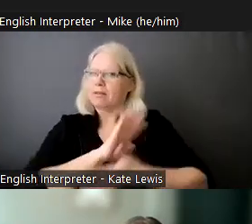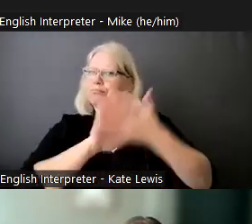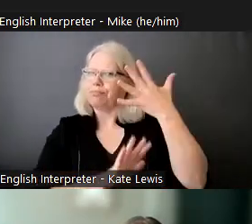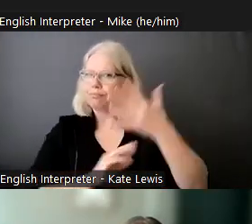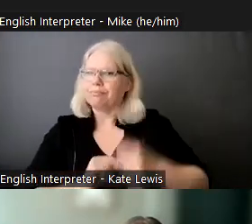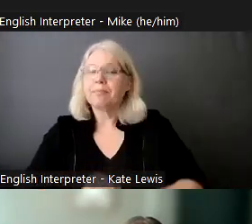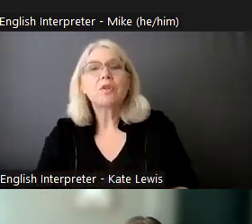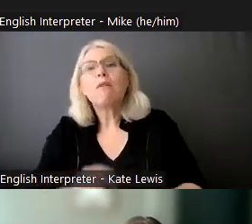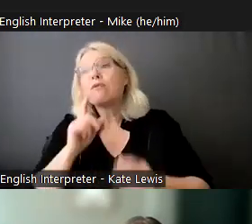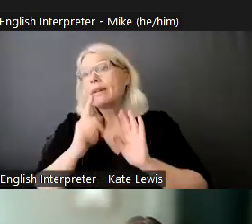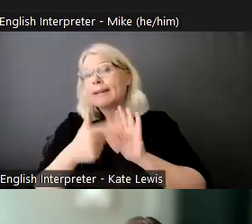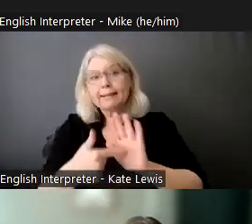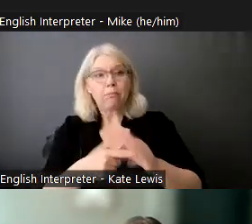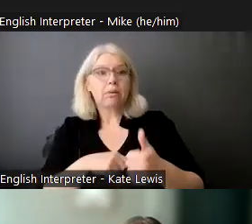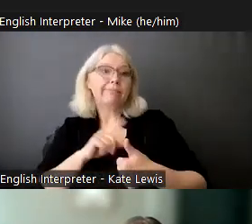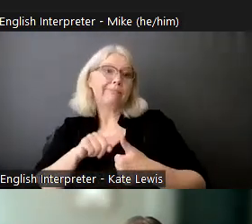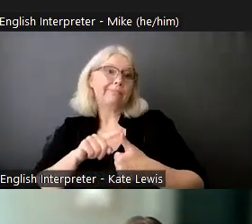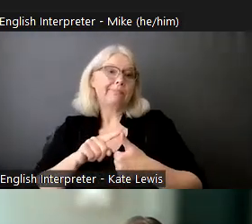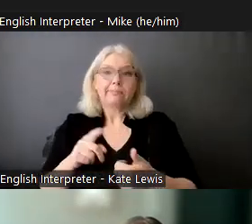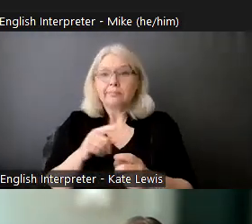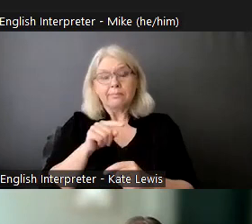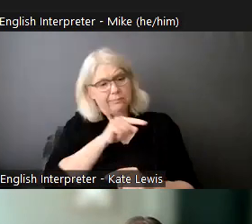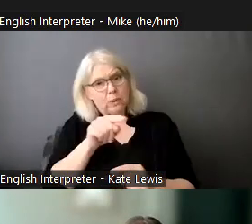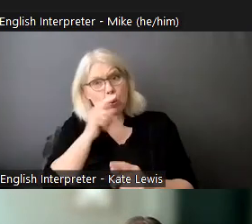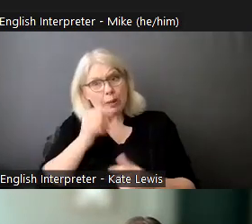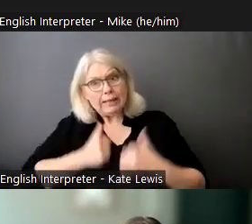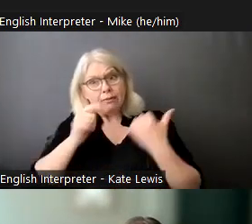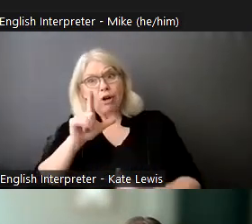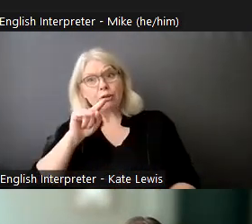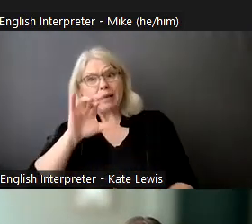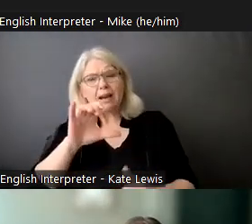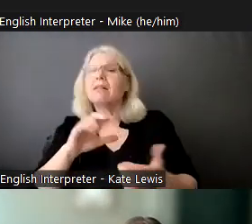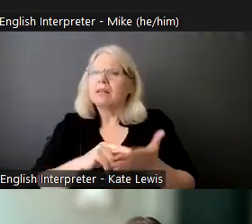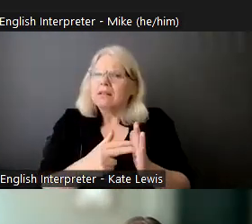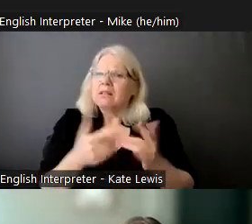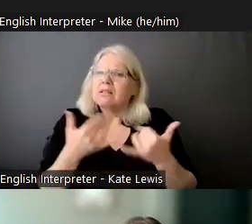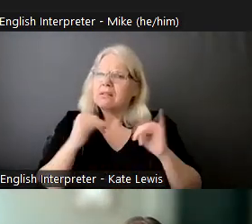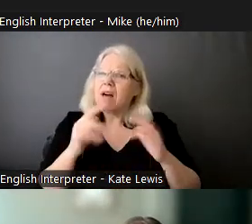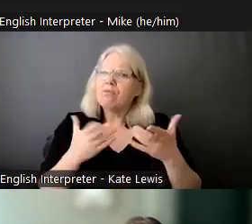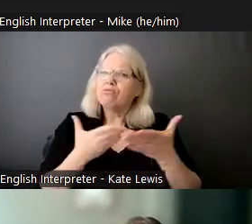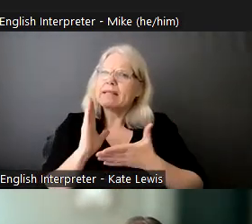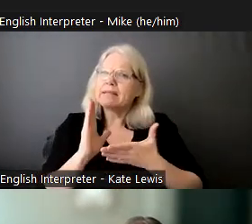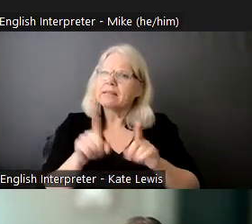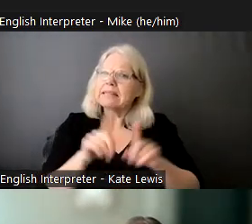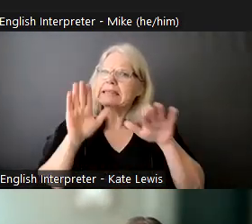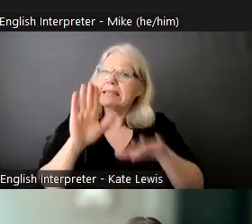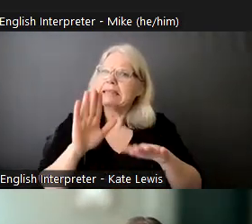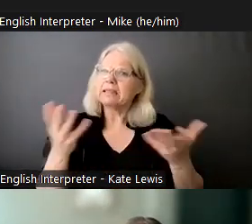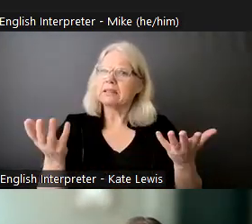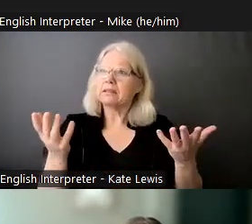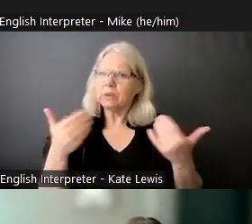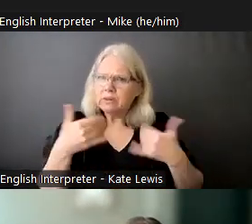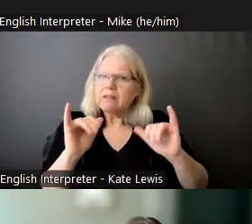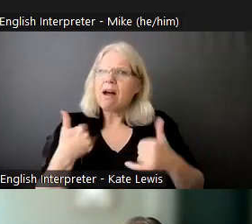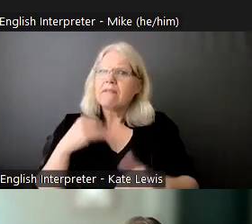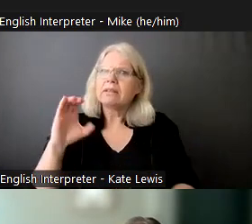resident has the right to exercise the rights of a citizen. So just because someone's living in a long-term care home doesn't mean they've lost their civil rights. They